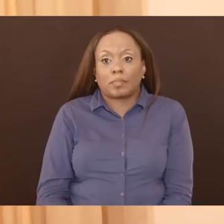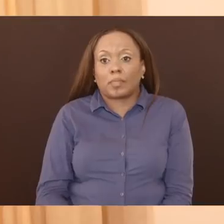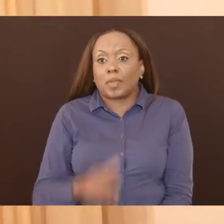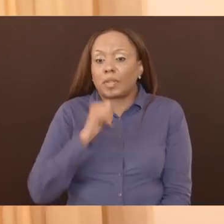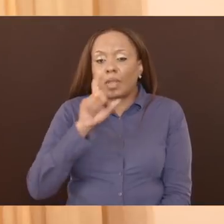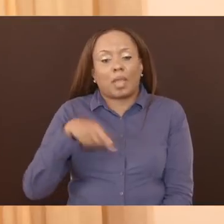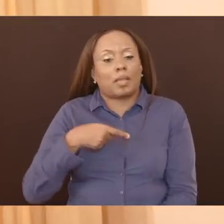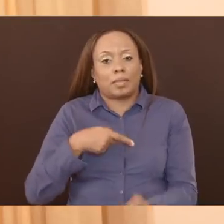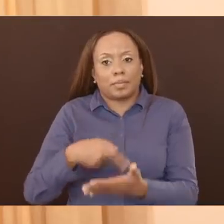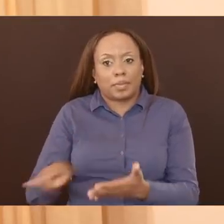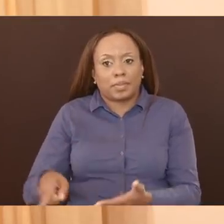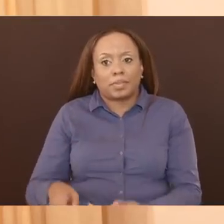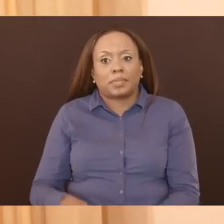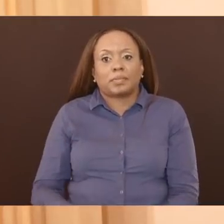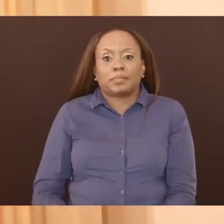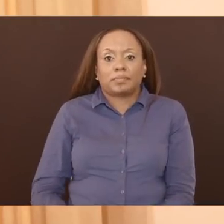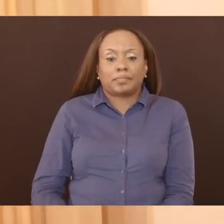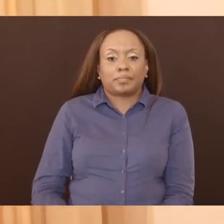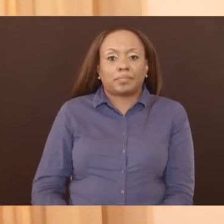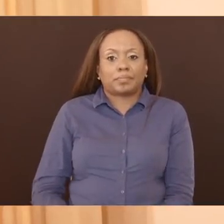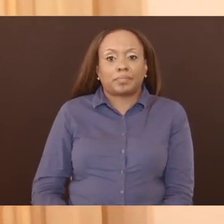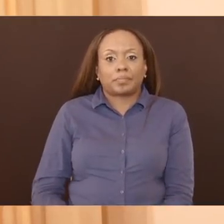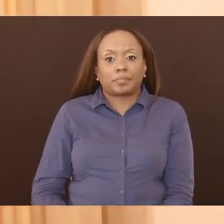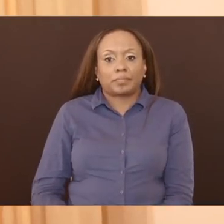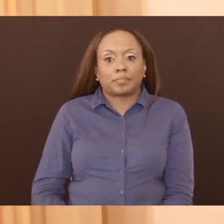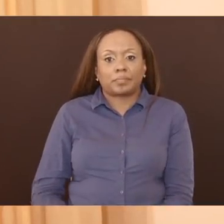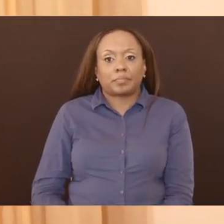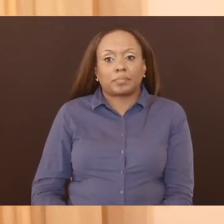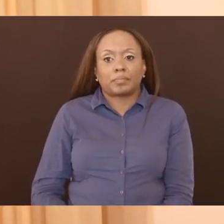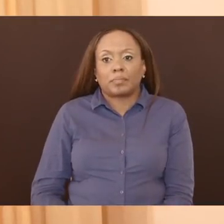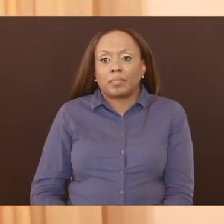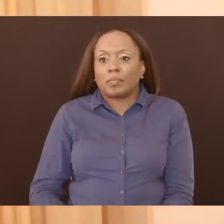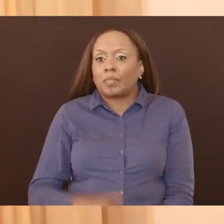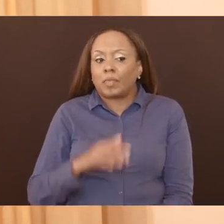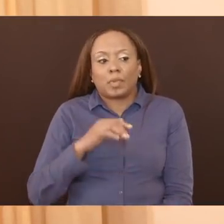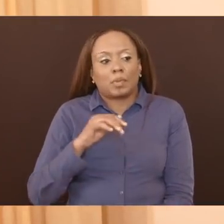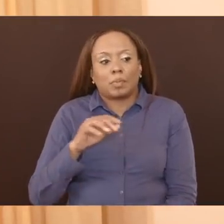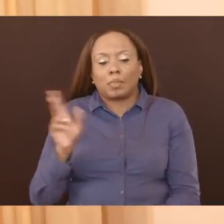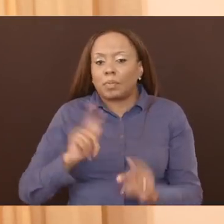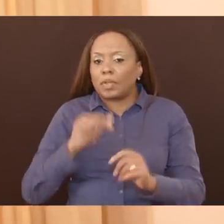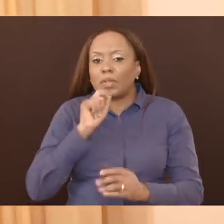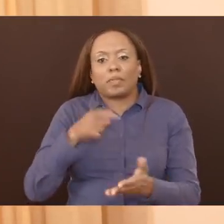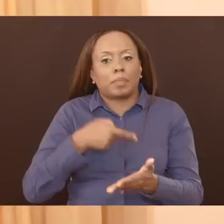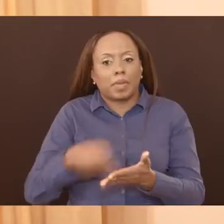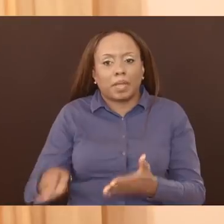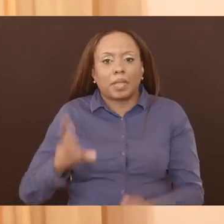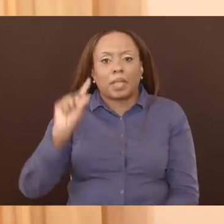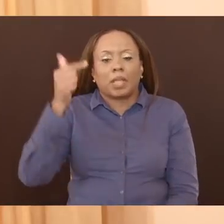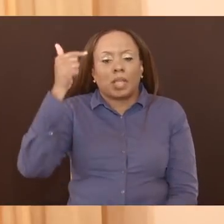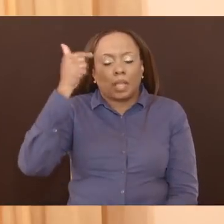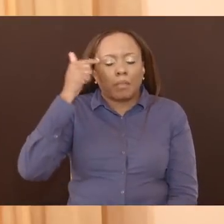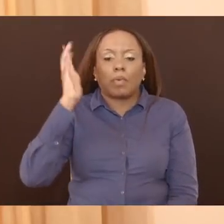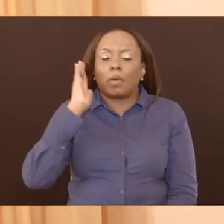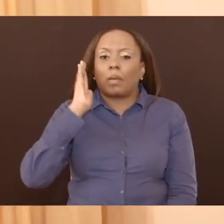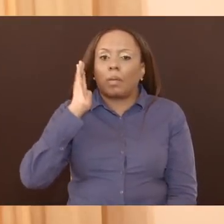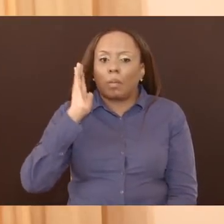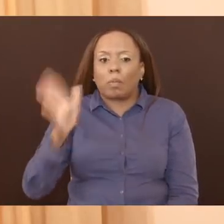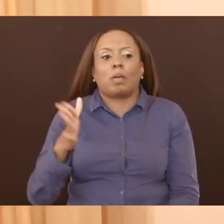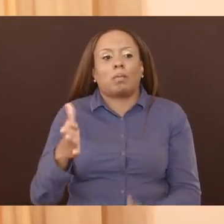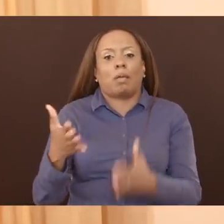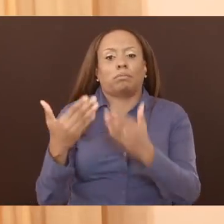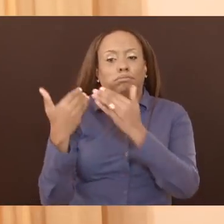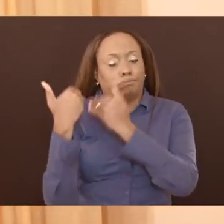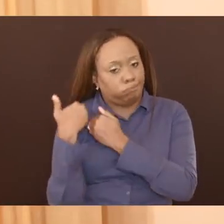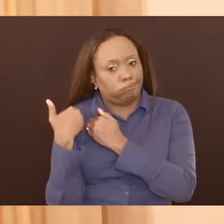any patient. This is not meant to charge anyone, and the government will stand in the breach